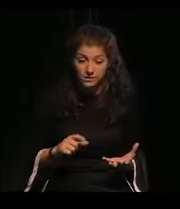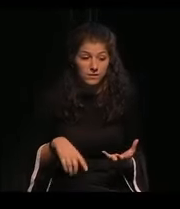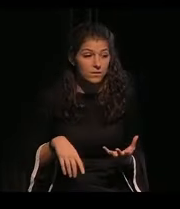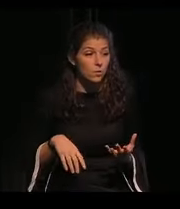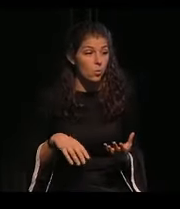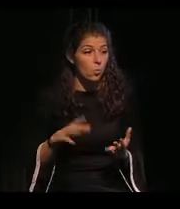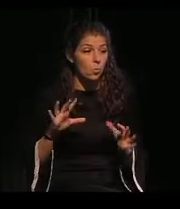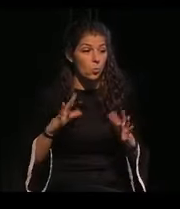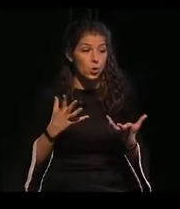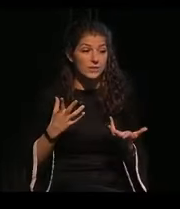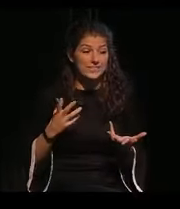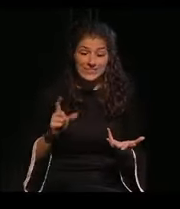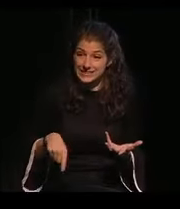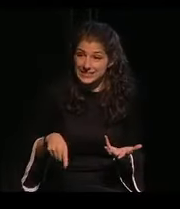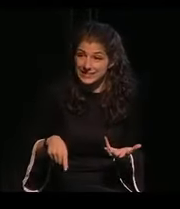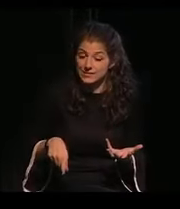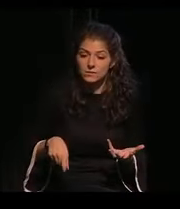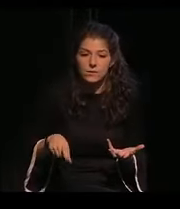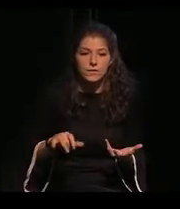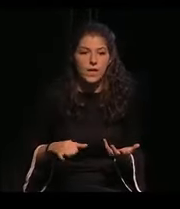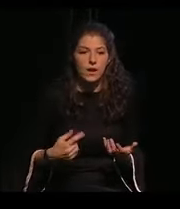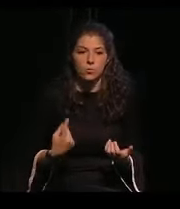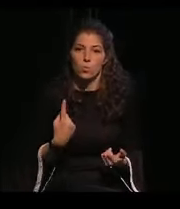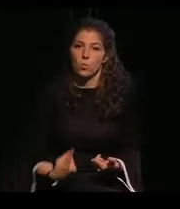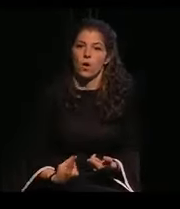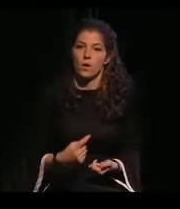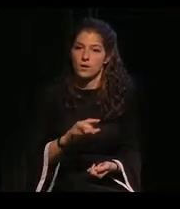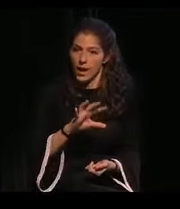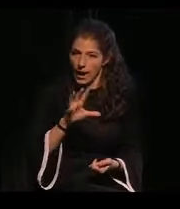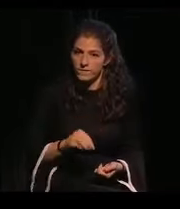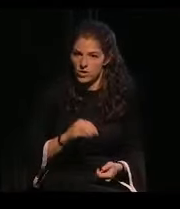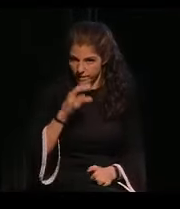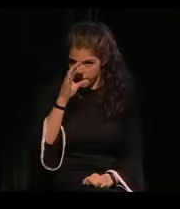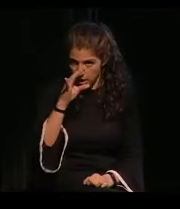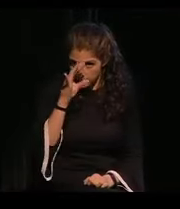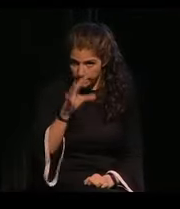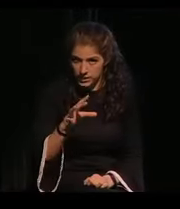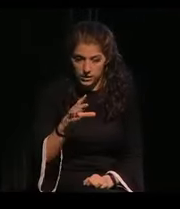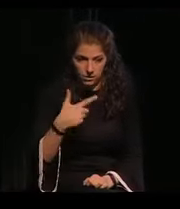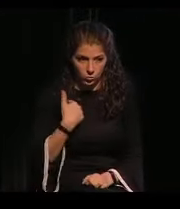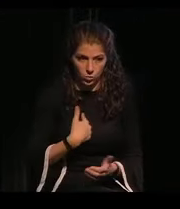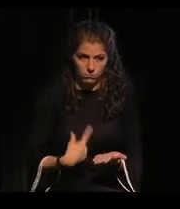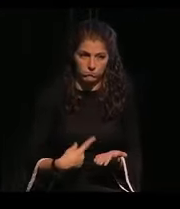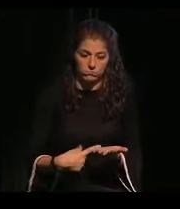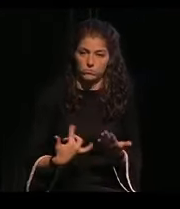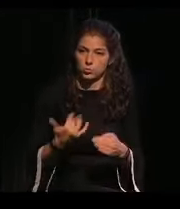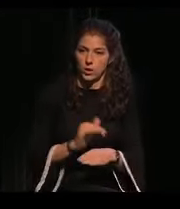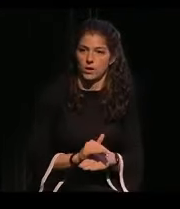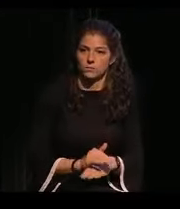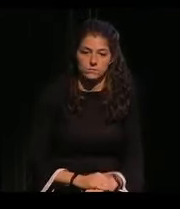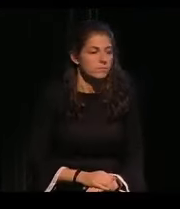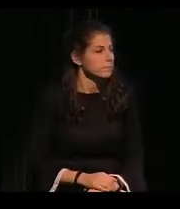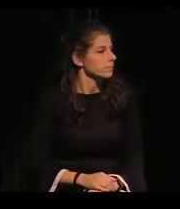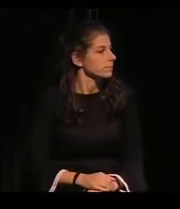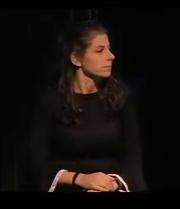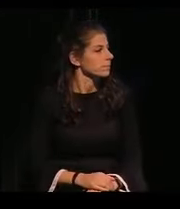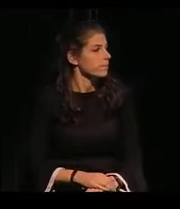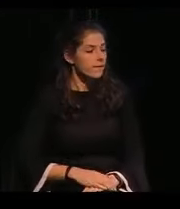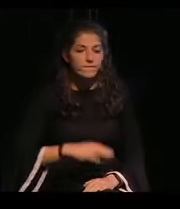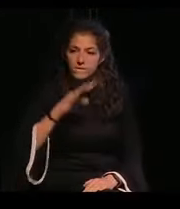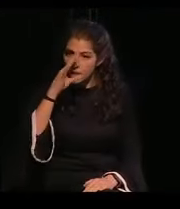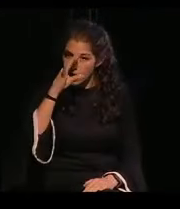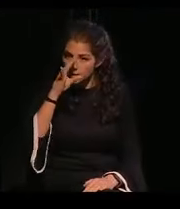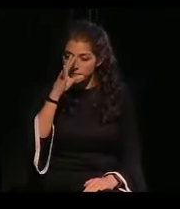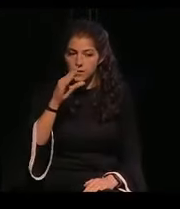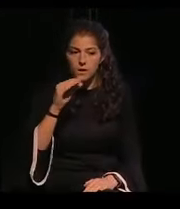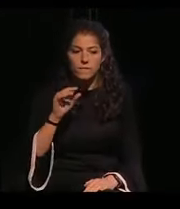world needs is that single African philosophy that we're talking about tonight. That philosophy